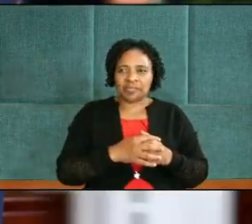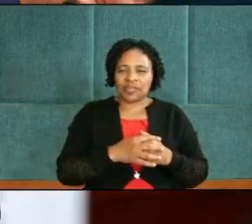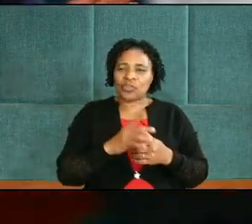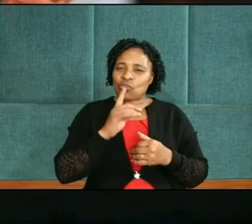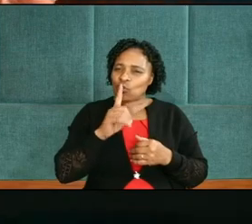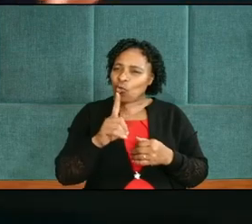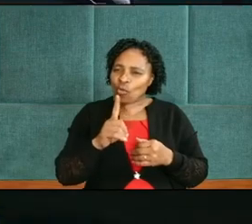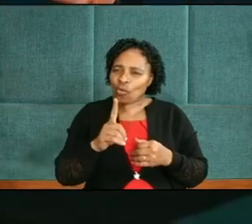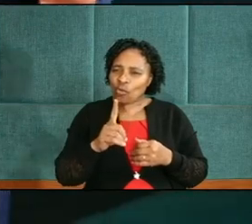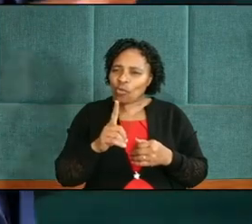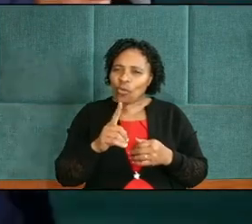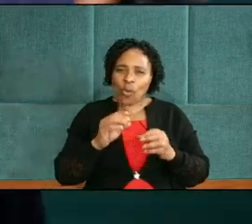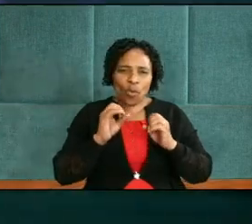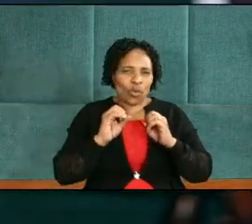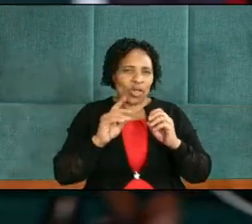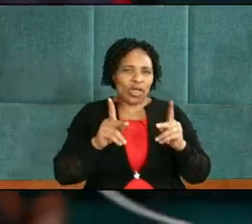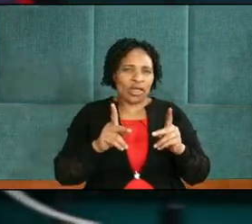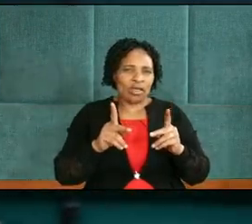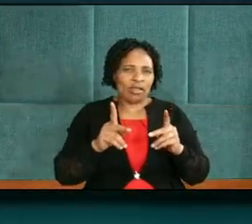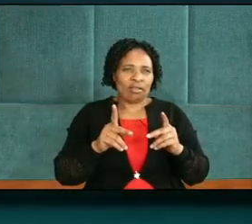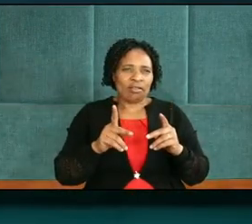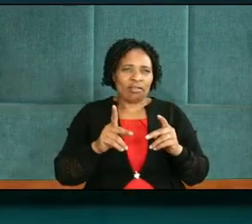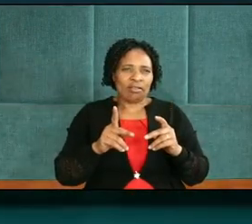So, oh, my time is running out.